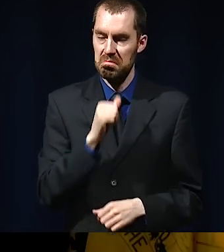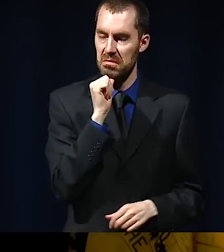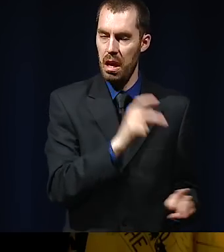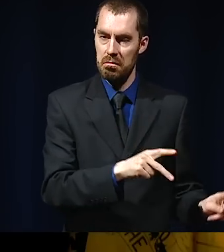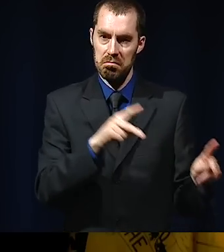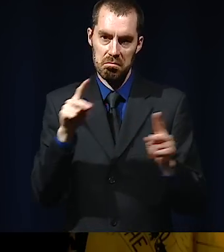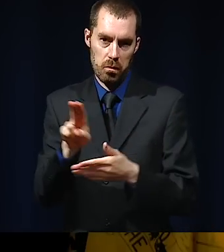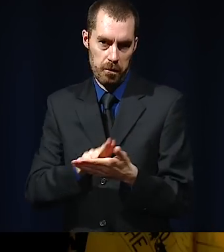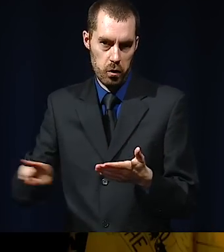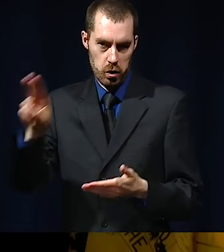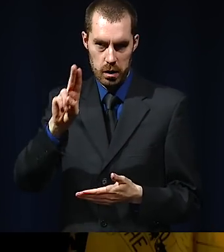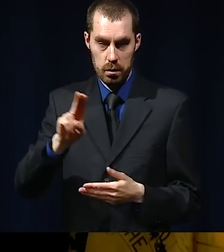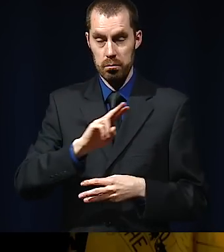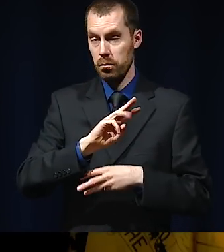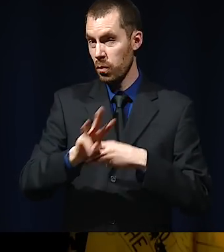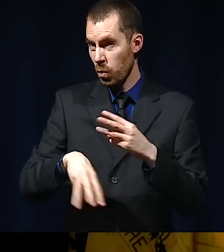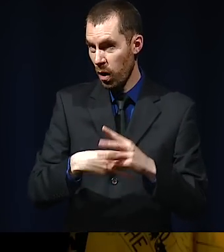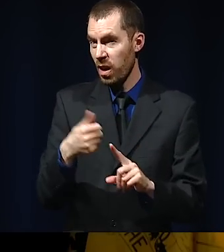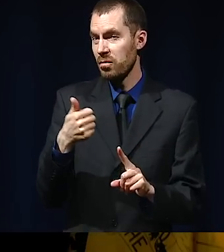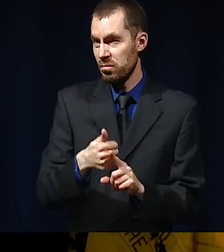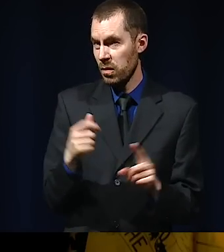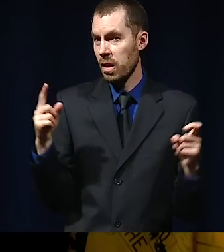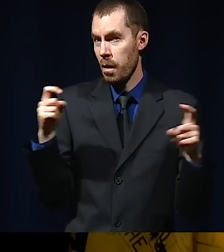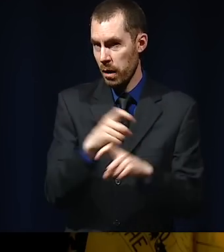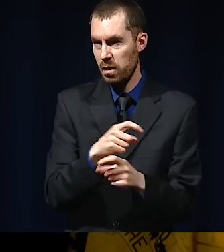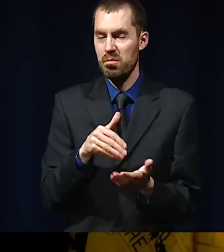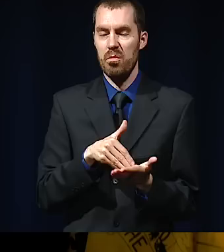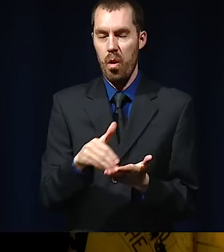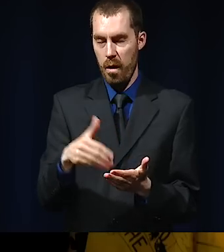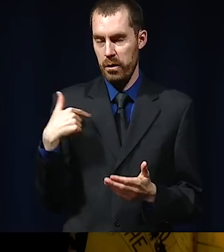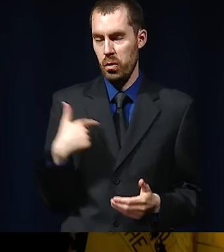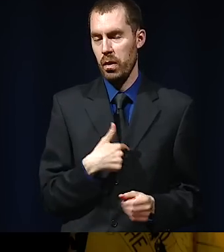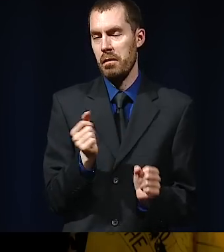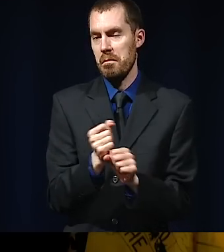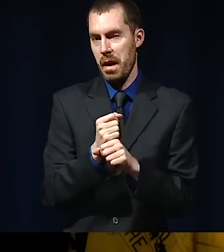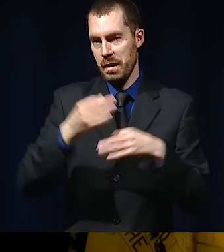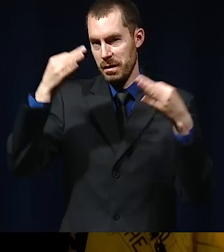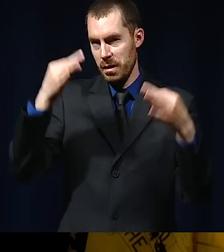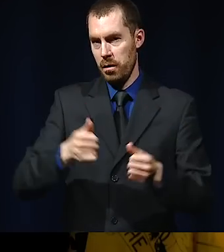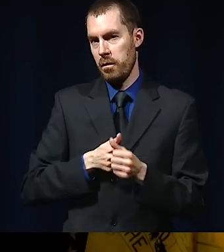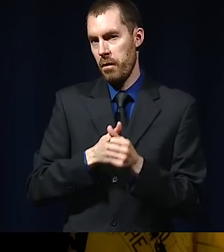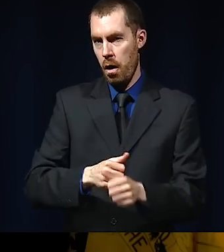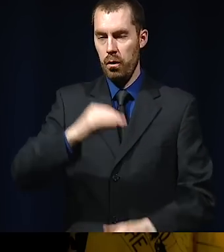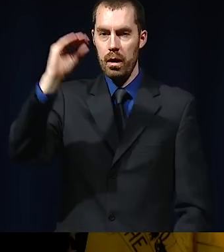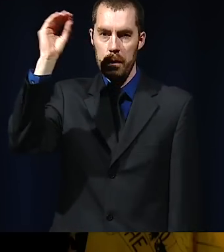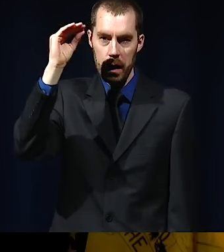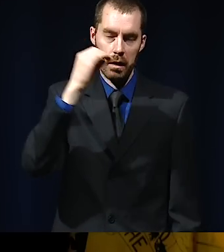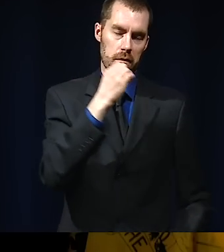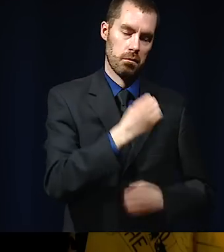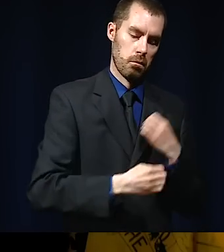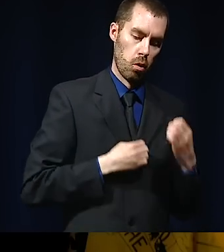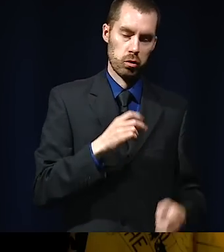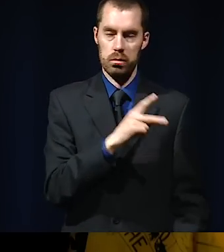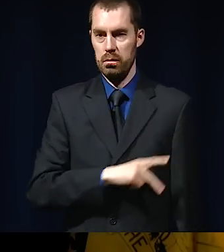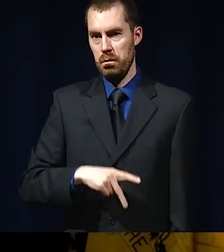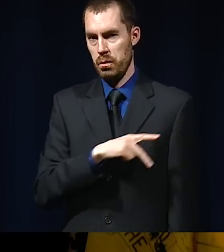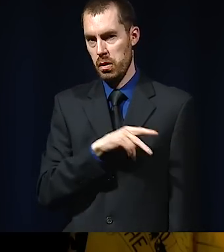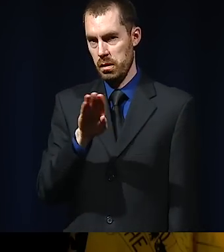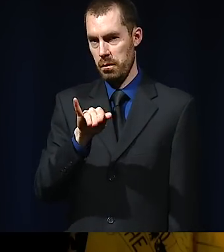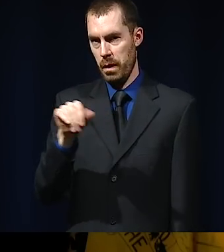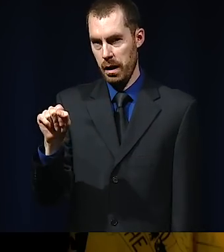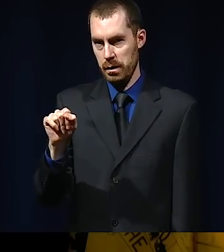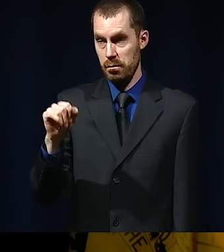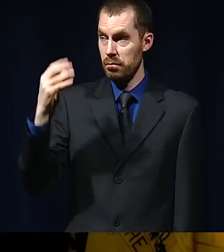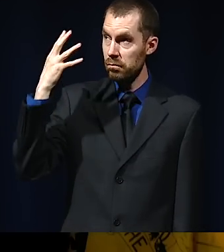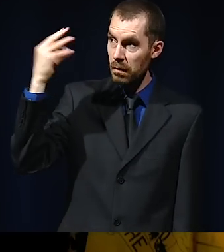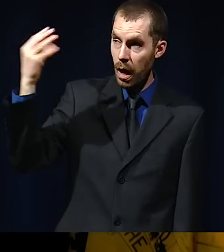is complicated, and we make many decisions based upon opinion, emotion, and personal bias. Factors outside our control, such as a pandemic,